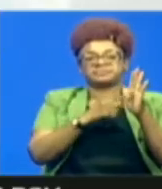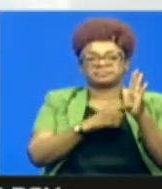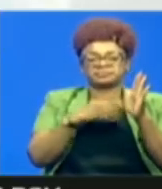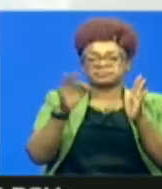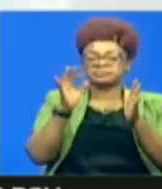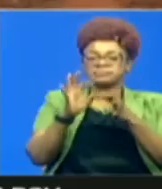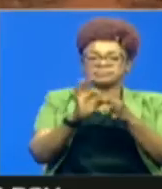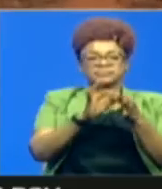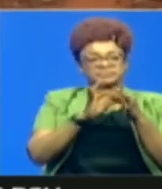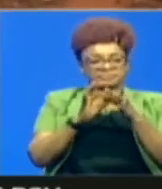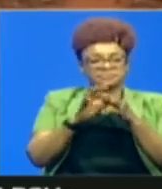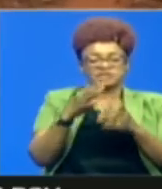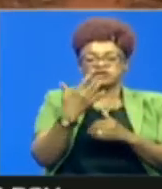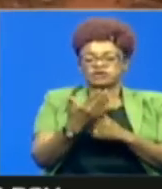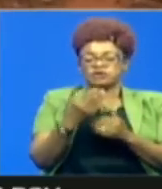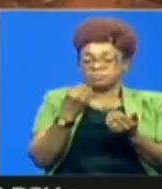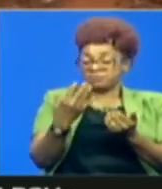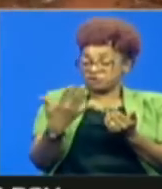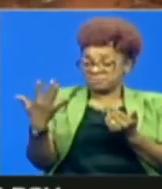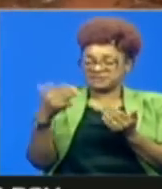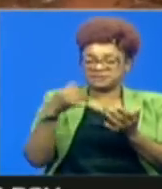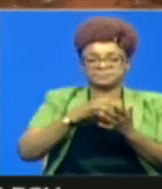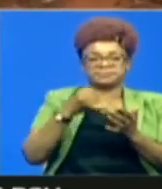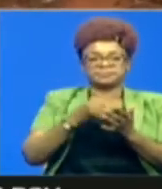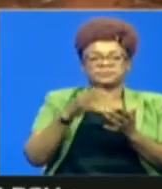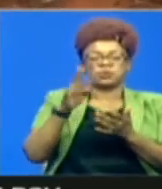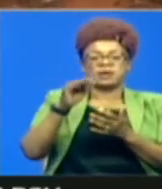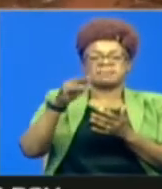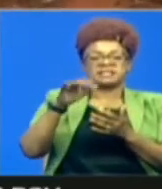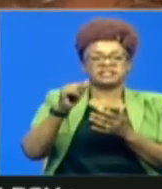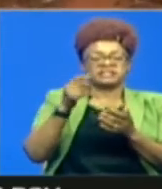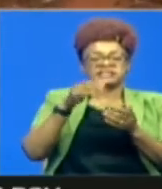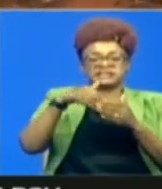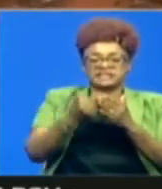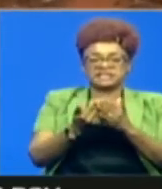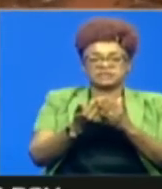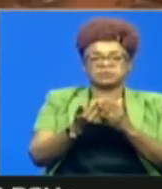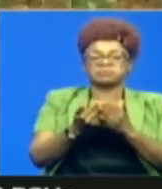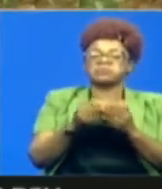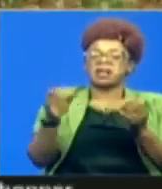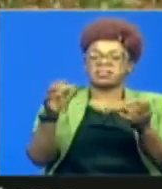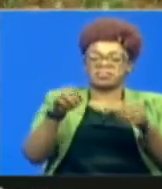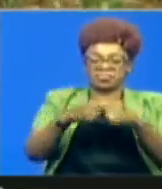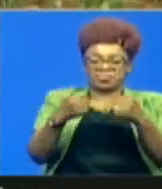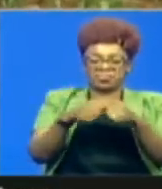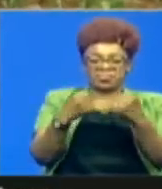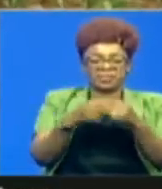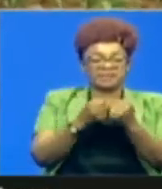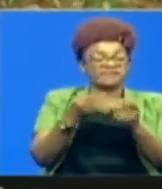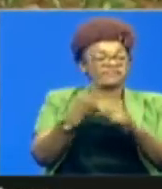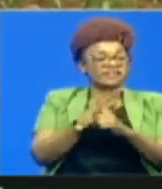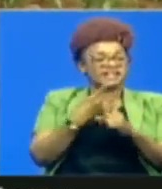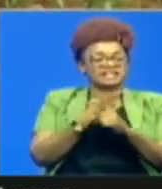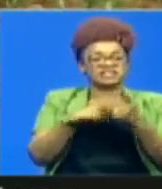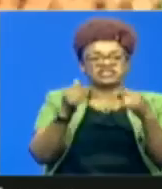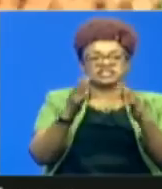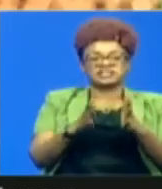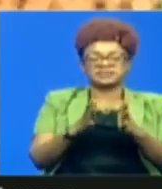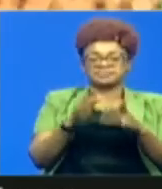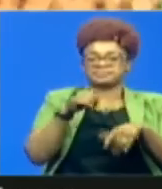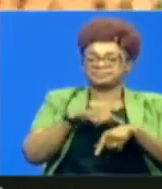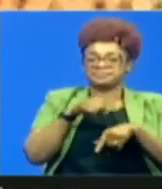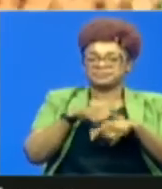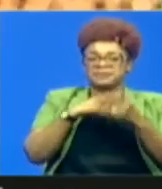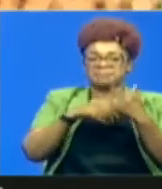operations. Documents including weighbridge tickets were irregularly altered in favor of various traders during the purchase